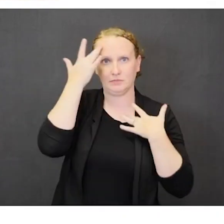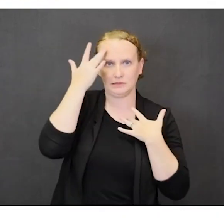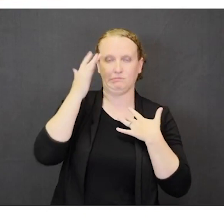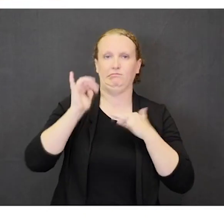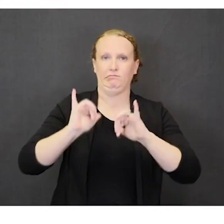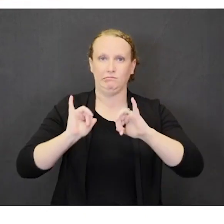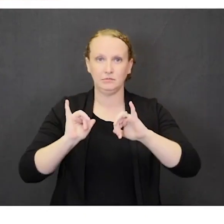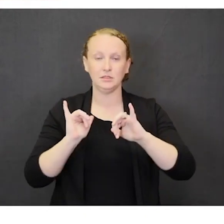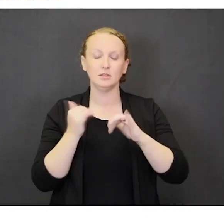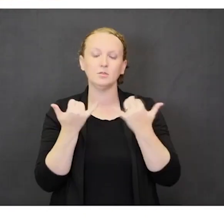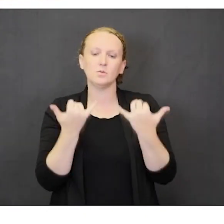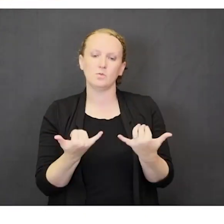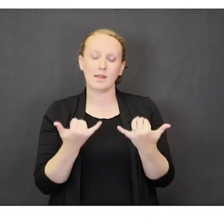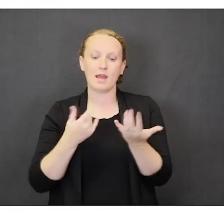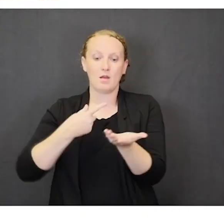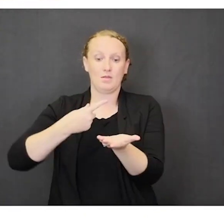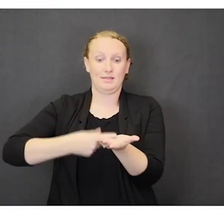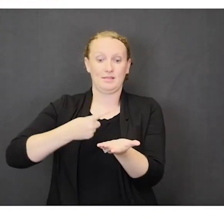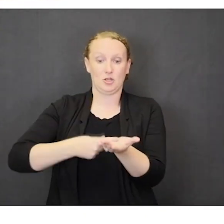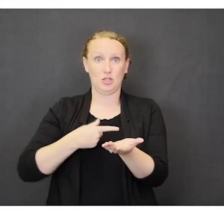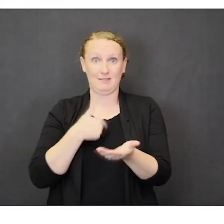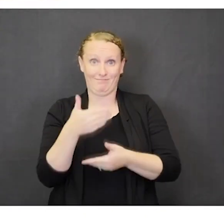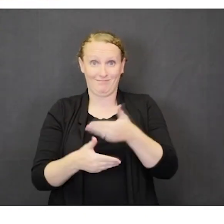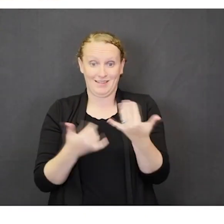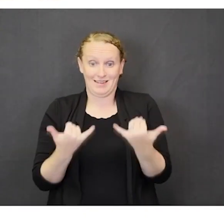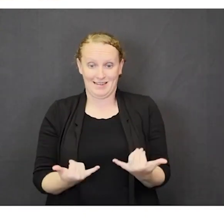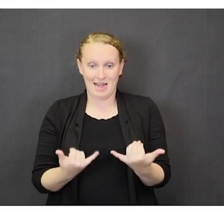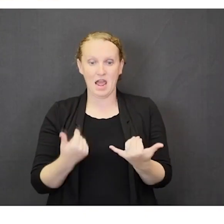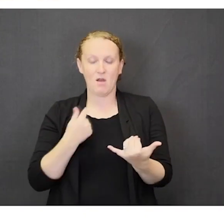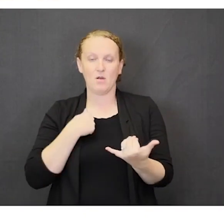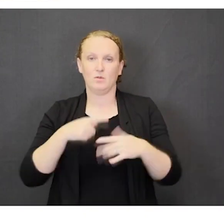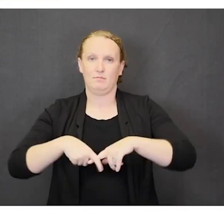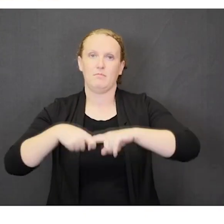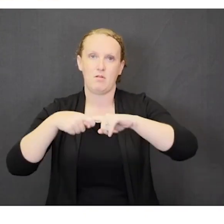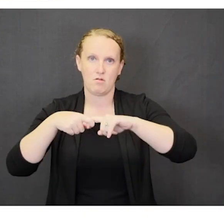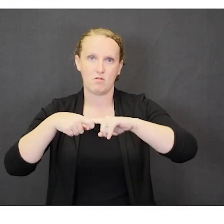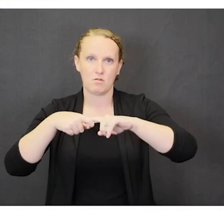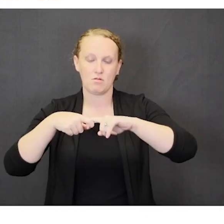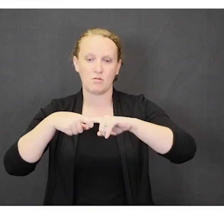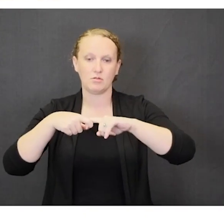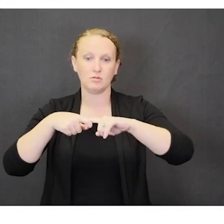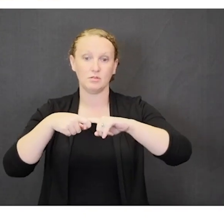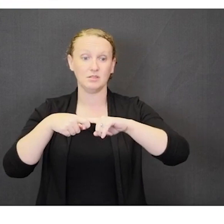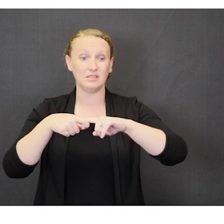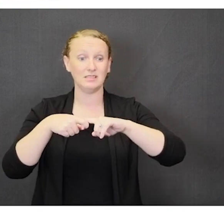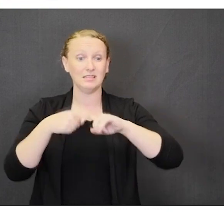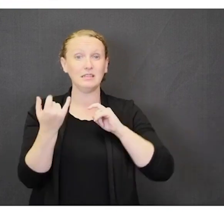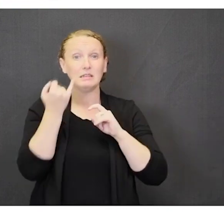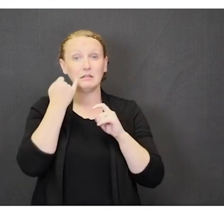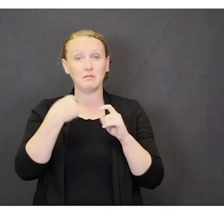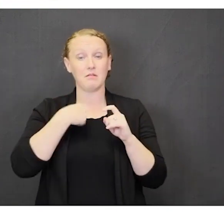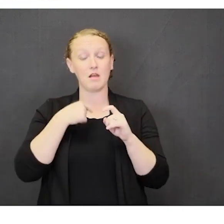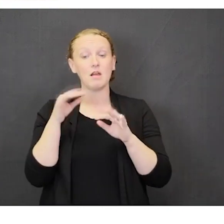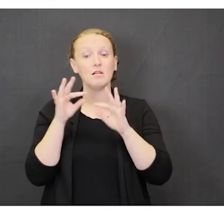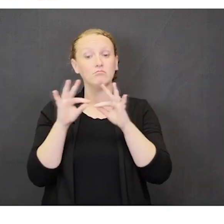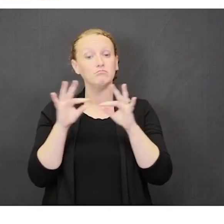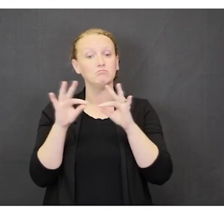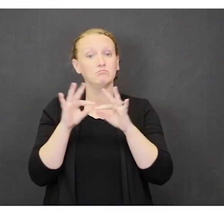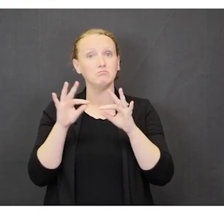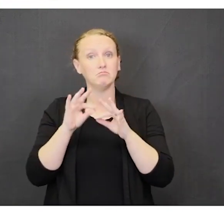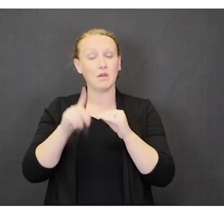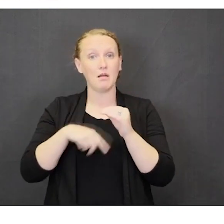a deep breath, even as this discussion is happening right now, because this is, even just talking about it can bring